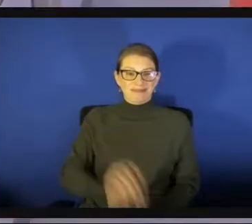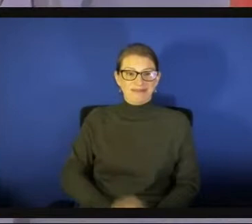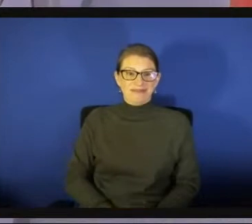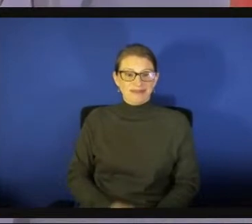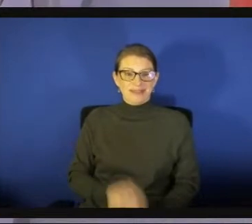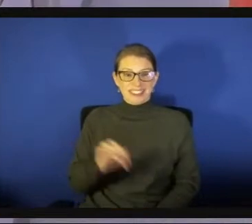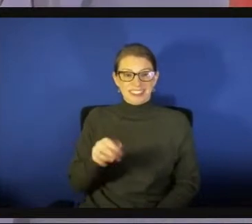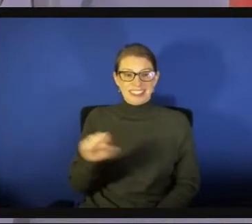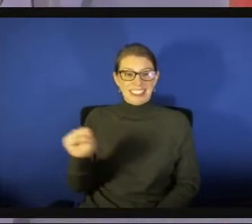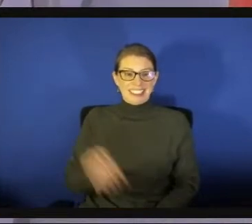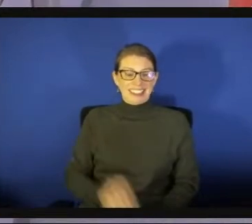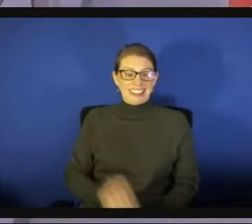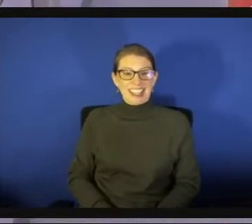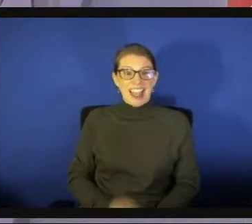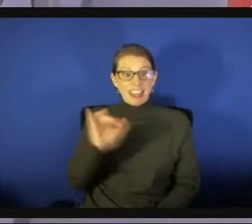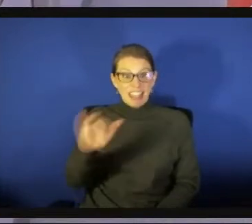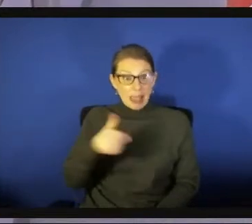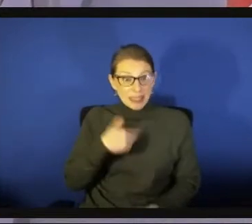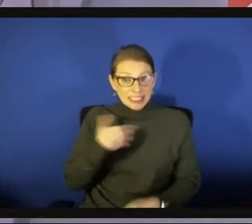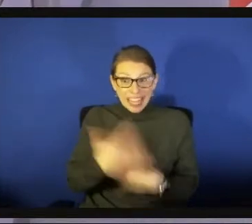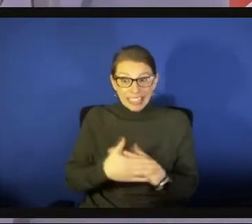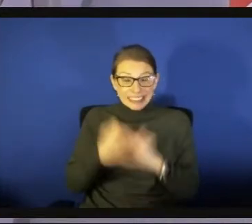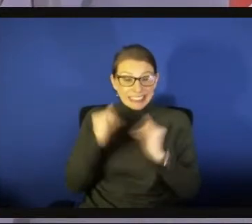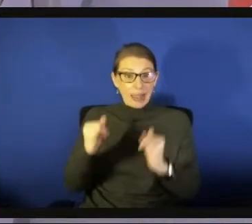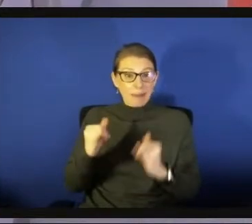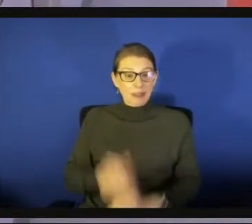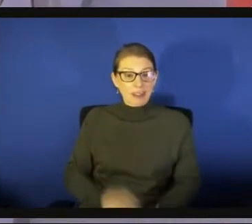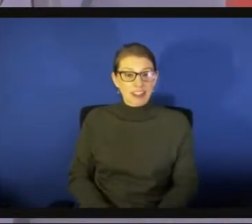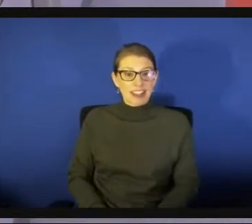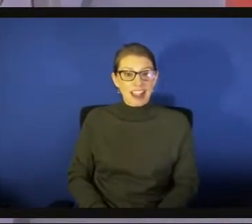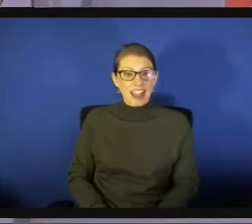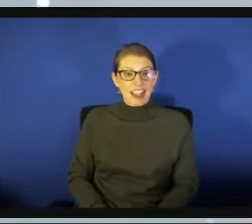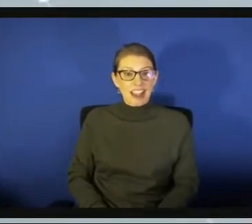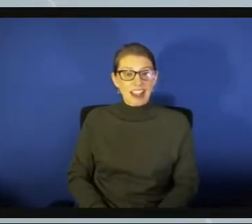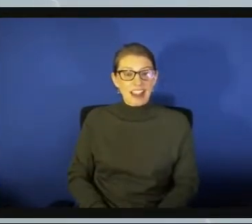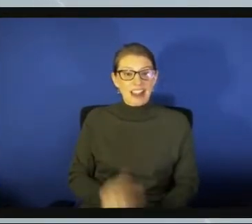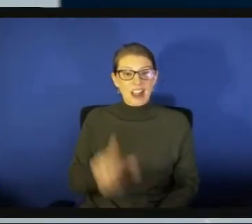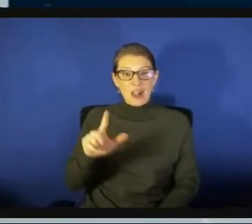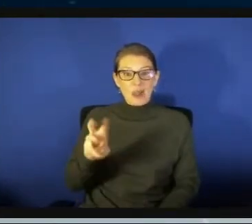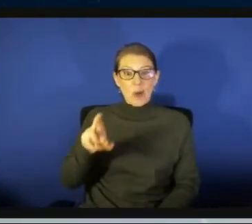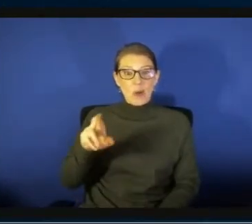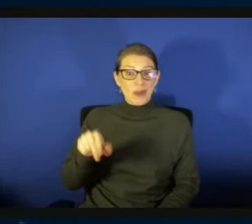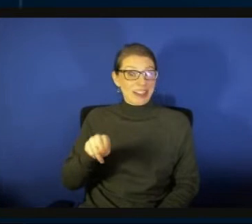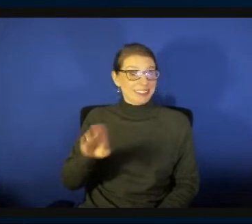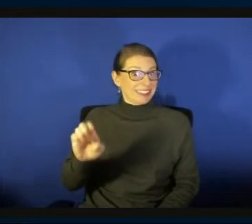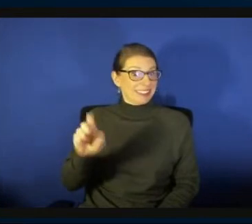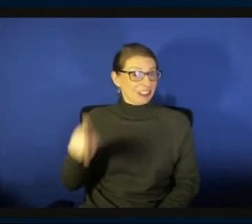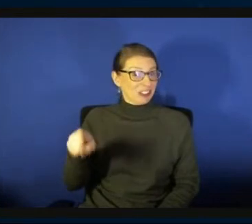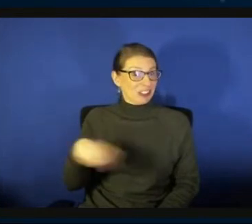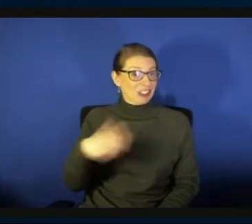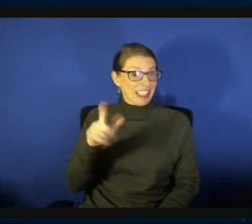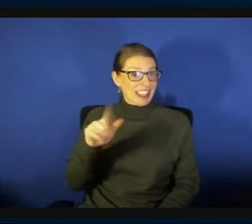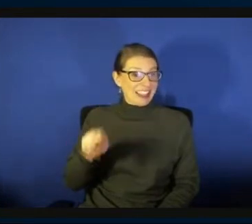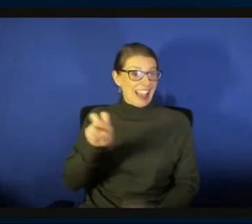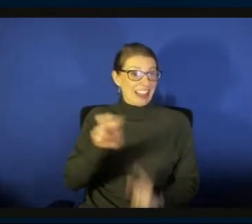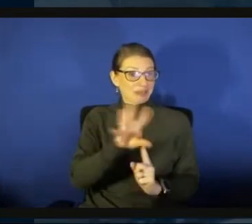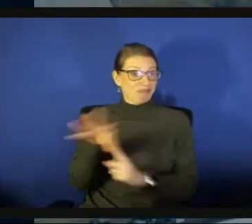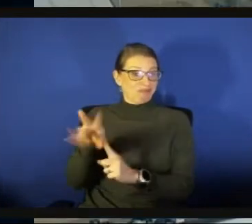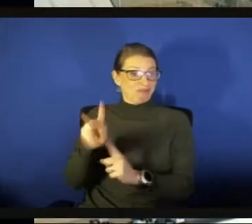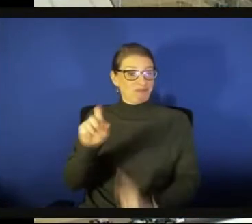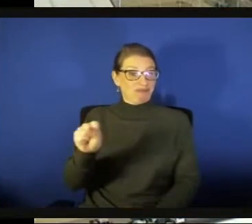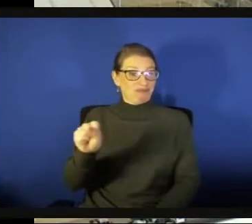That's where I was going next, Dr. Hawkinson. Yes, how about we head out to Lawrence, shall we? We have a live look at Lawrence, Kansas this morning, thanks